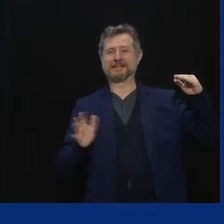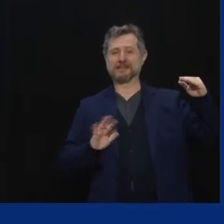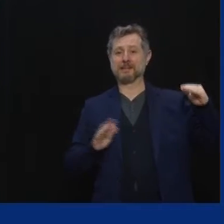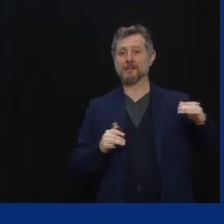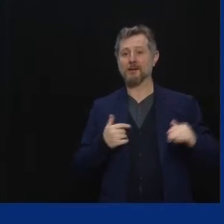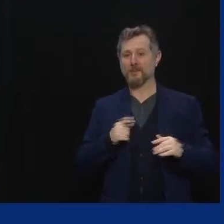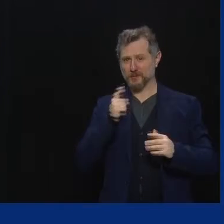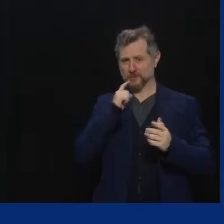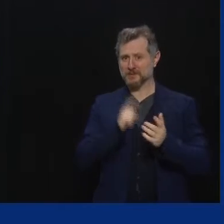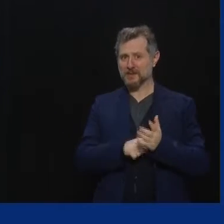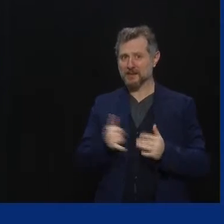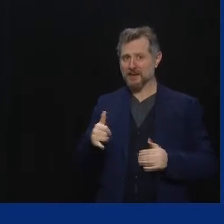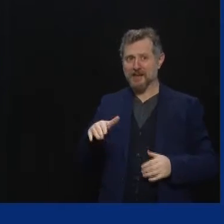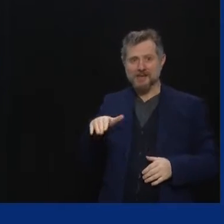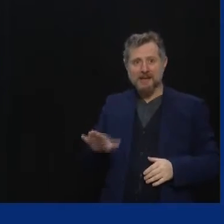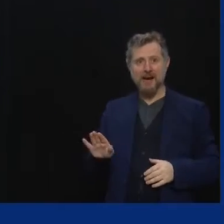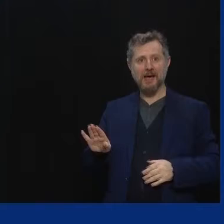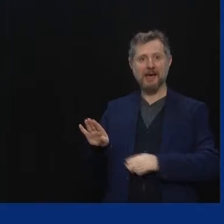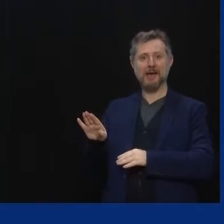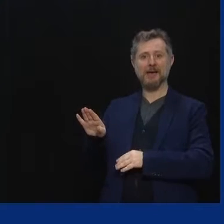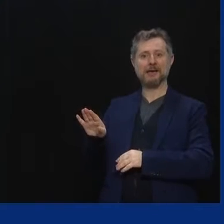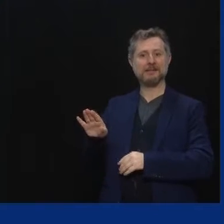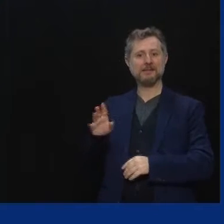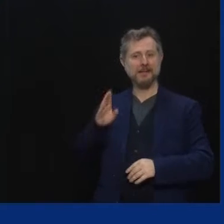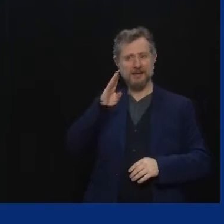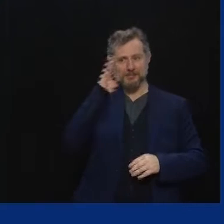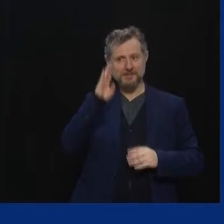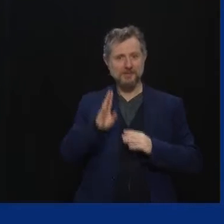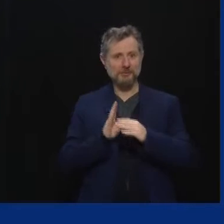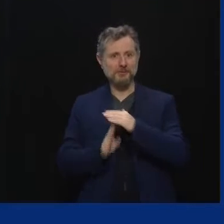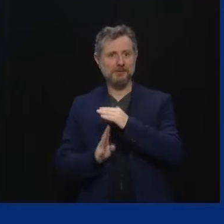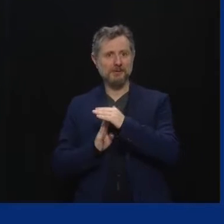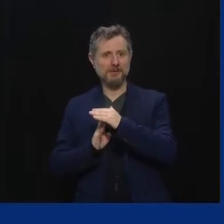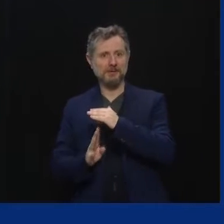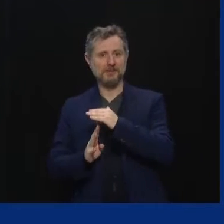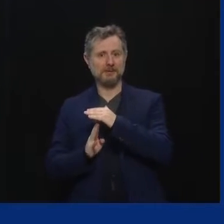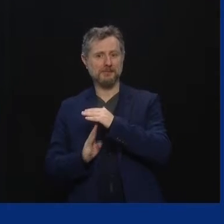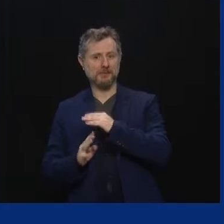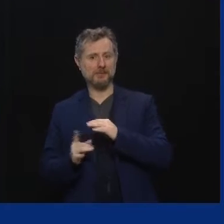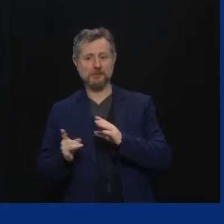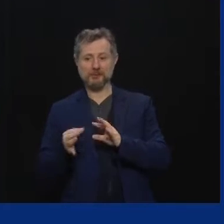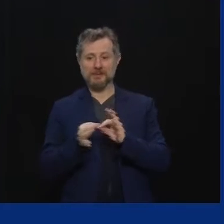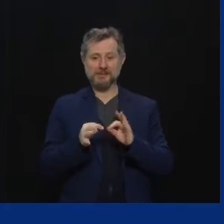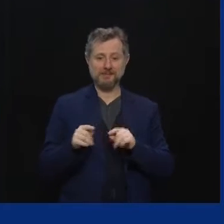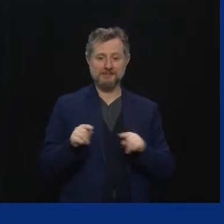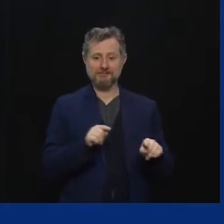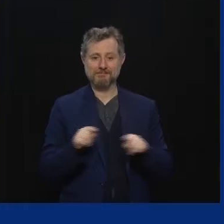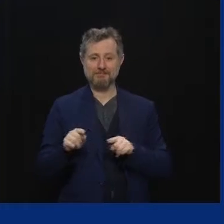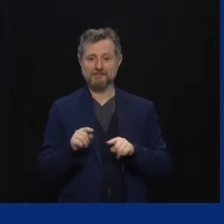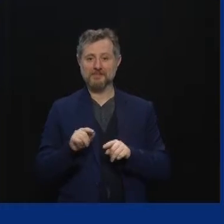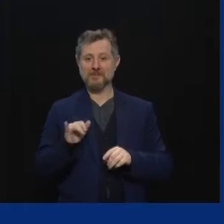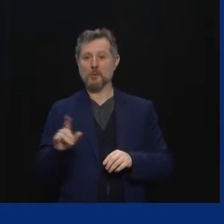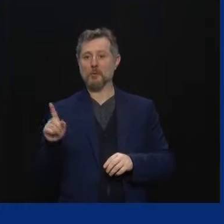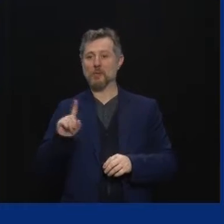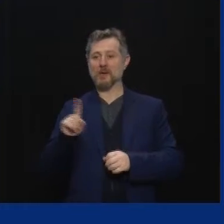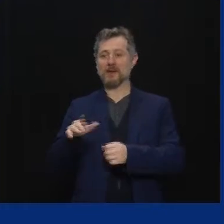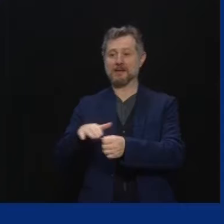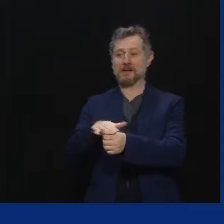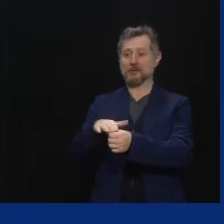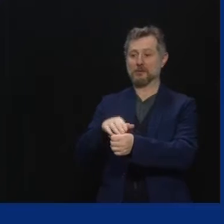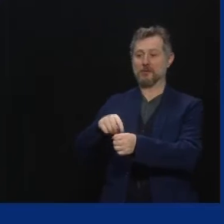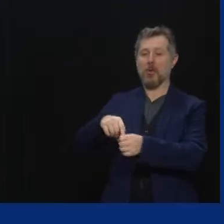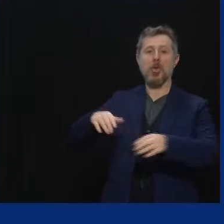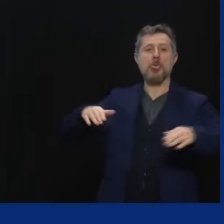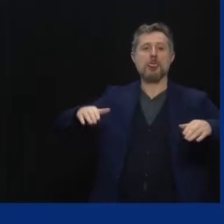upward trajectory of the hospitalizations correlated to the areas in particular where people are not vaccinated. We're continuing to monitor